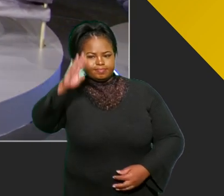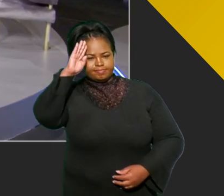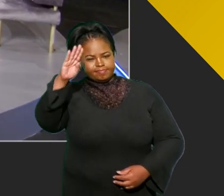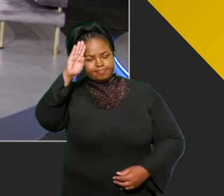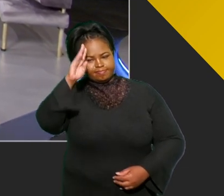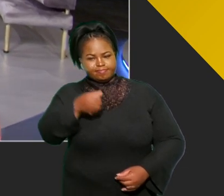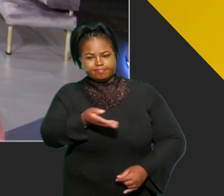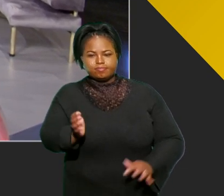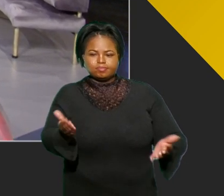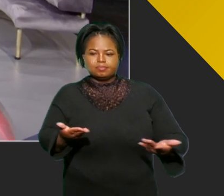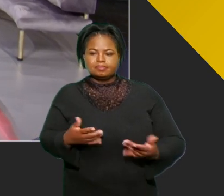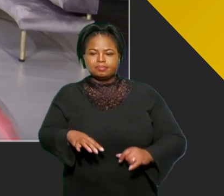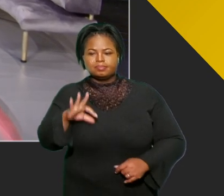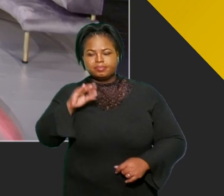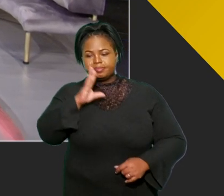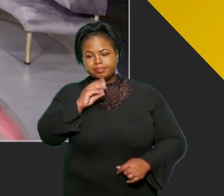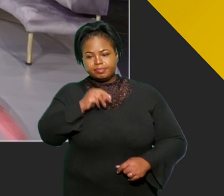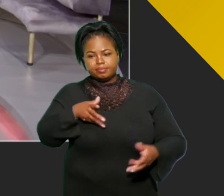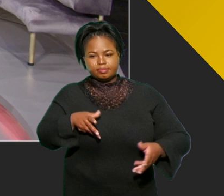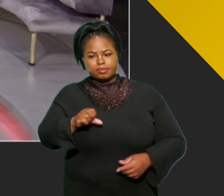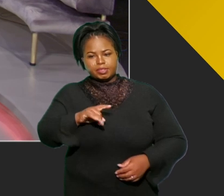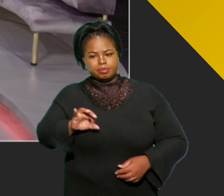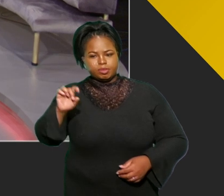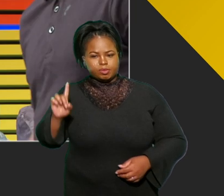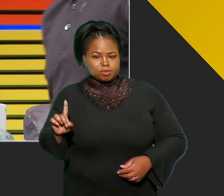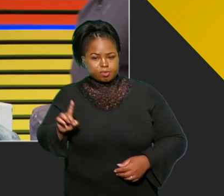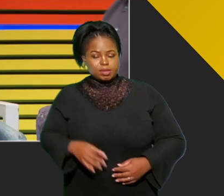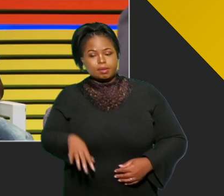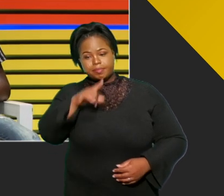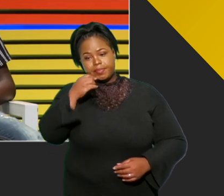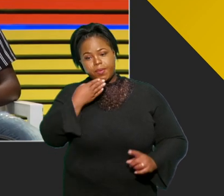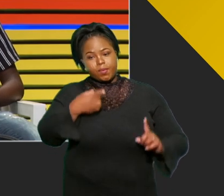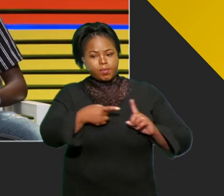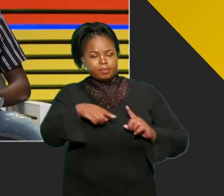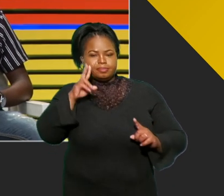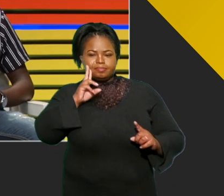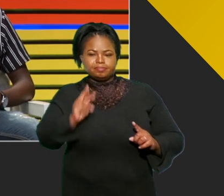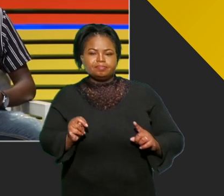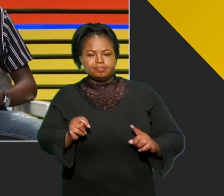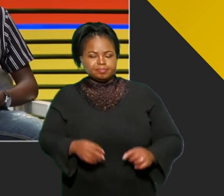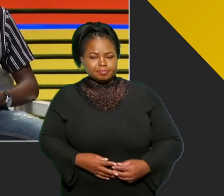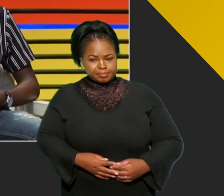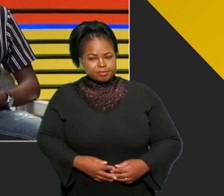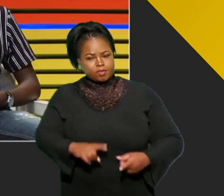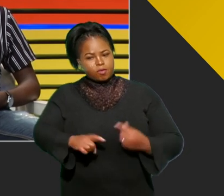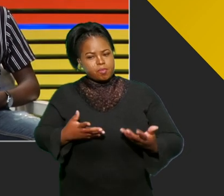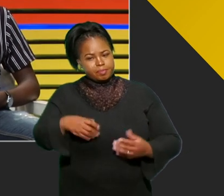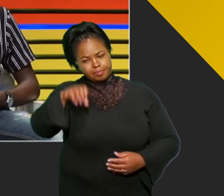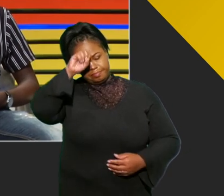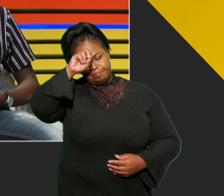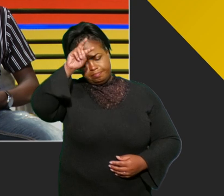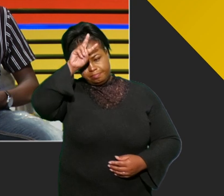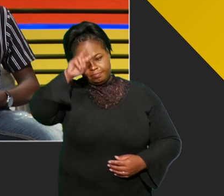Dumelang re la amogela mo go Daily Thetha on SABC 1. Nna ka lebitso ke nna Nicolette wa ga Mashile ngwana wa kwa Bosch Park